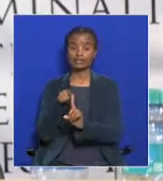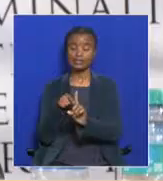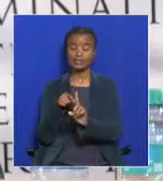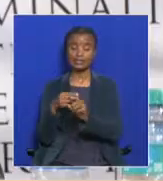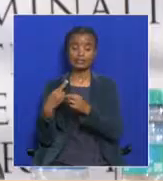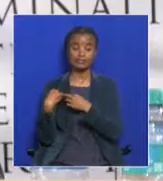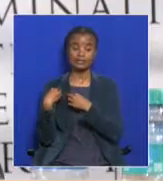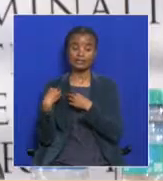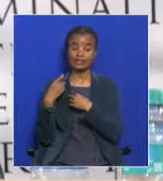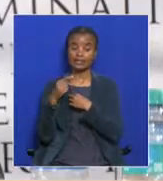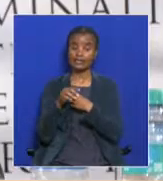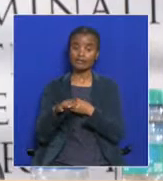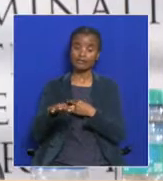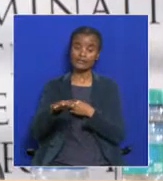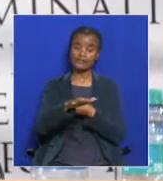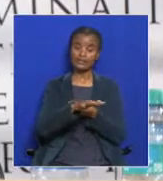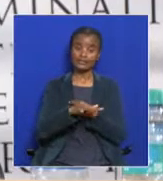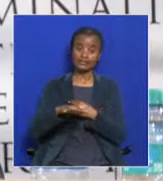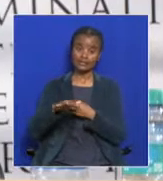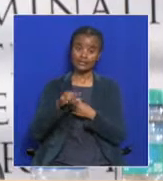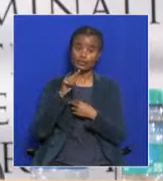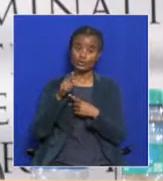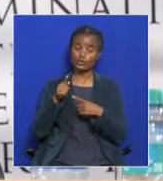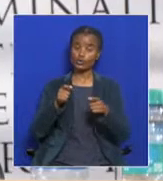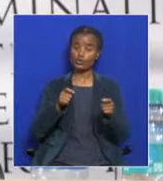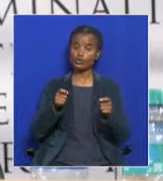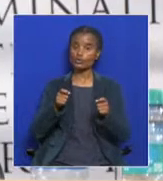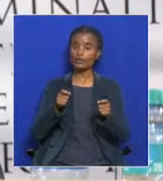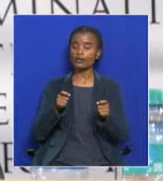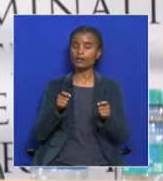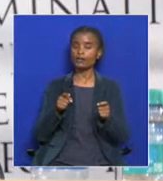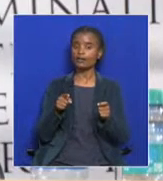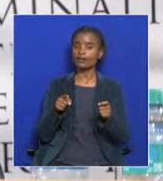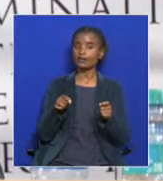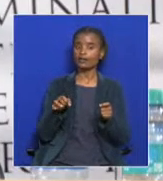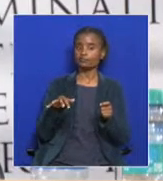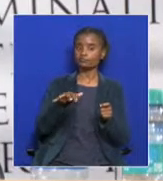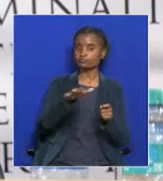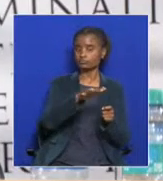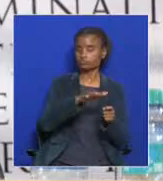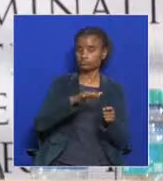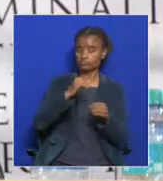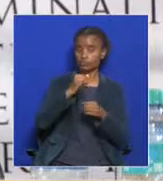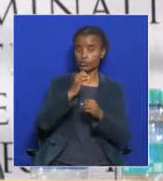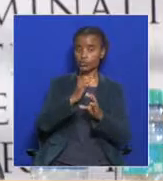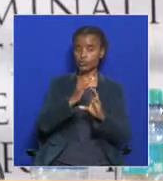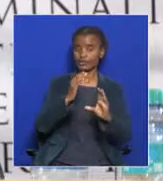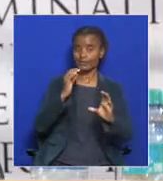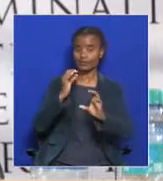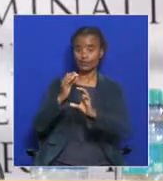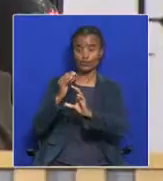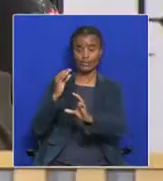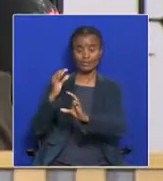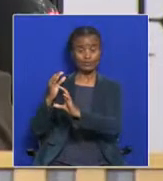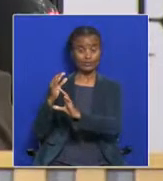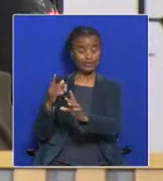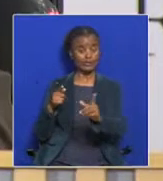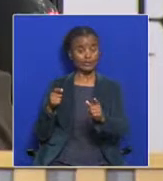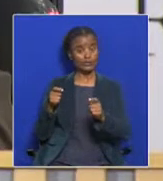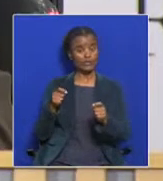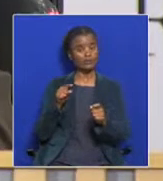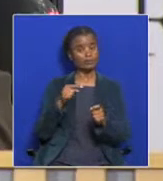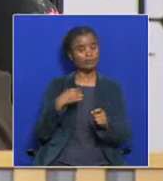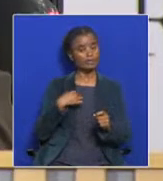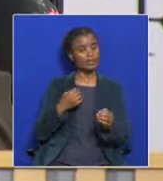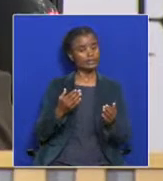who exercises control over commercial containers, would, I expect, be able to go to wherever